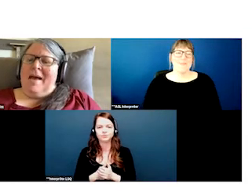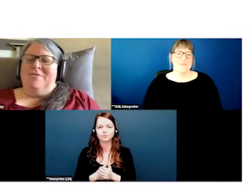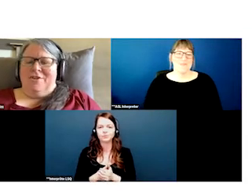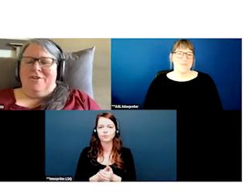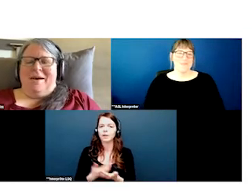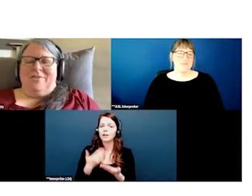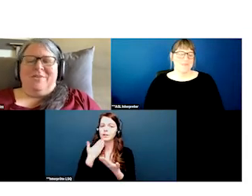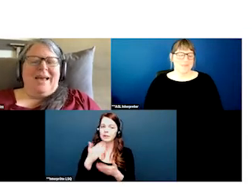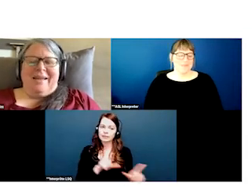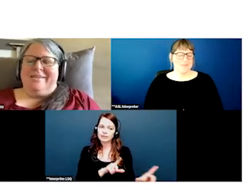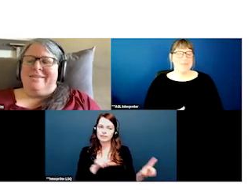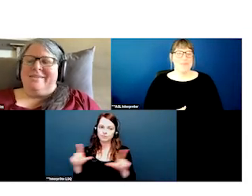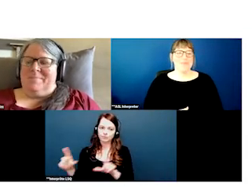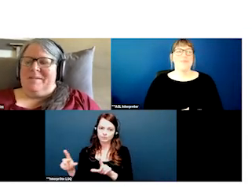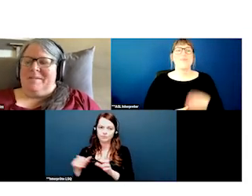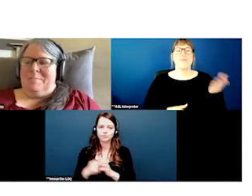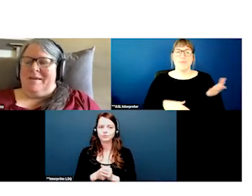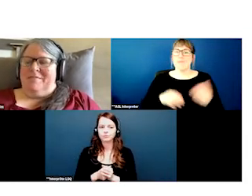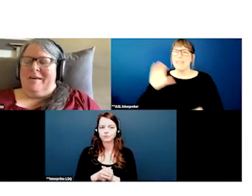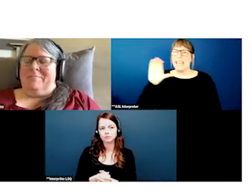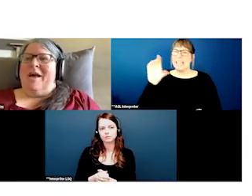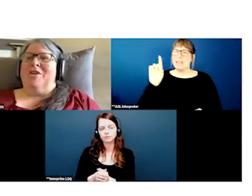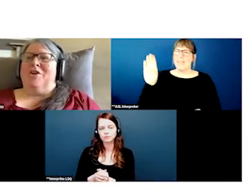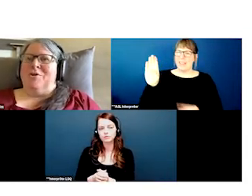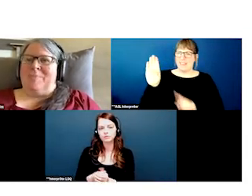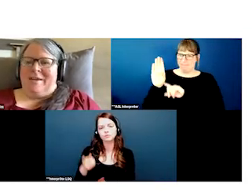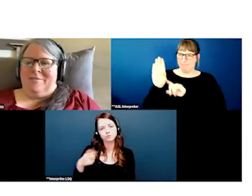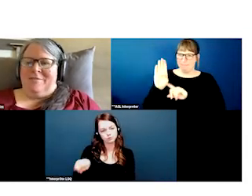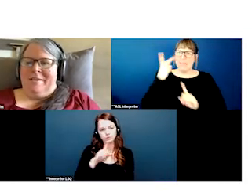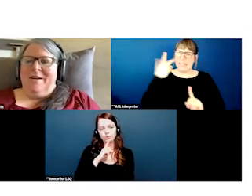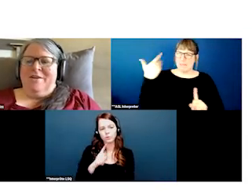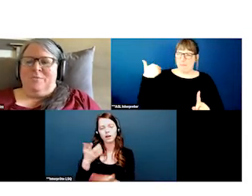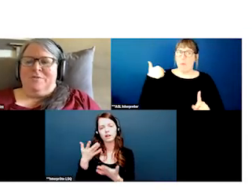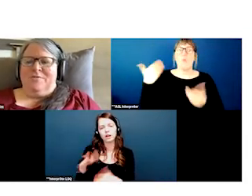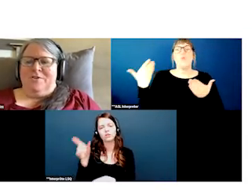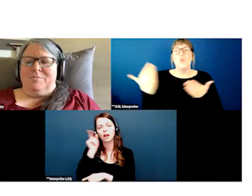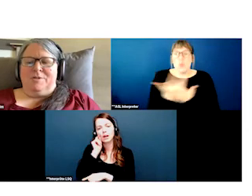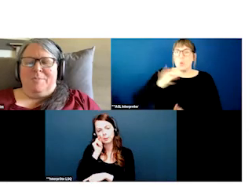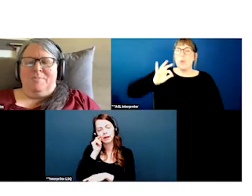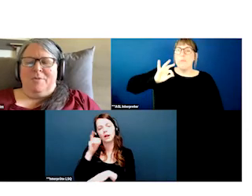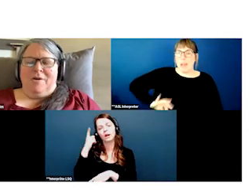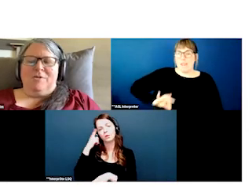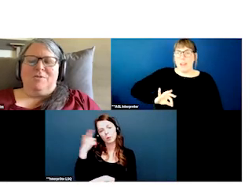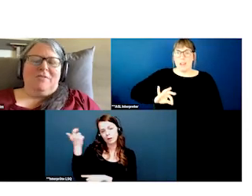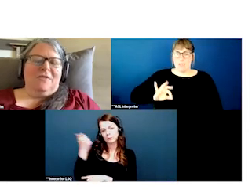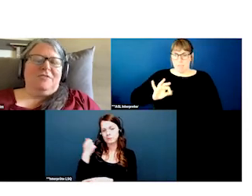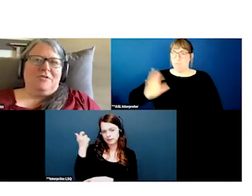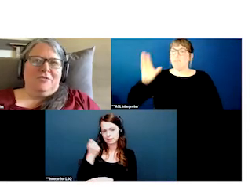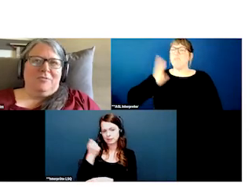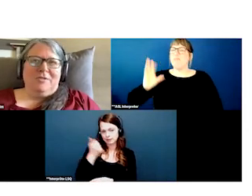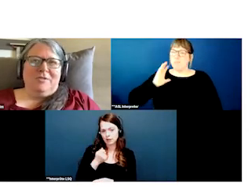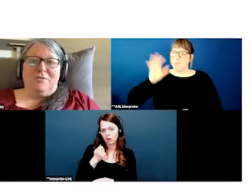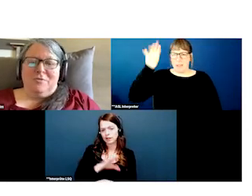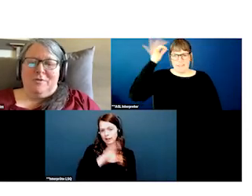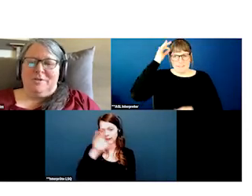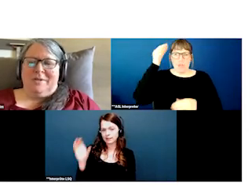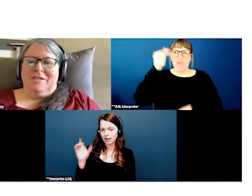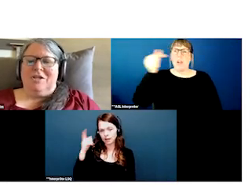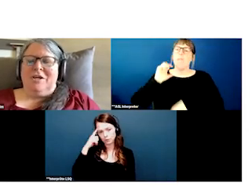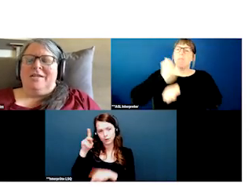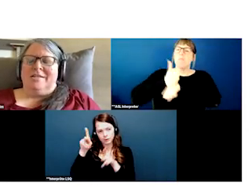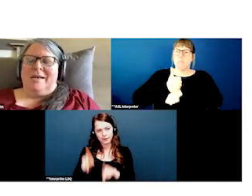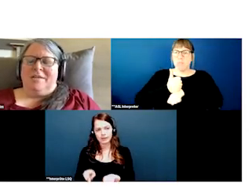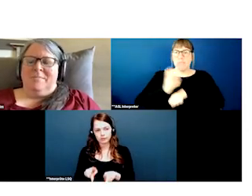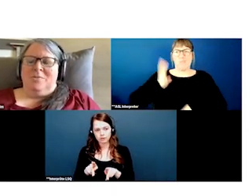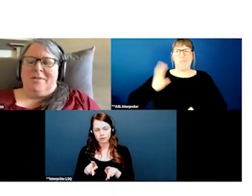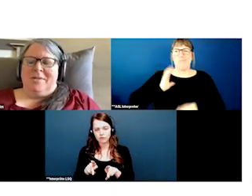So you may have heard about this Canada Disability Benefit, a new benefit that was first proposed by the federal government in the throne